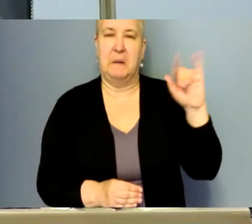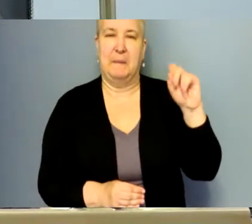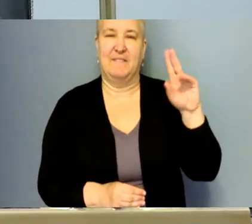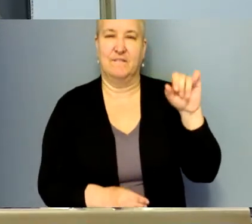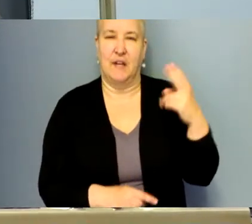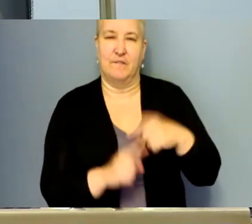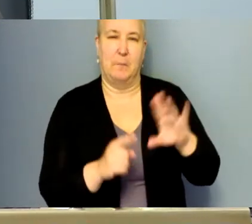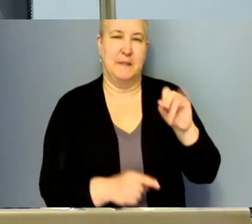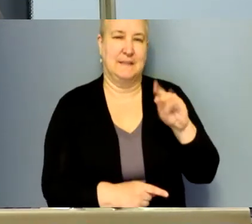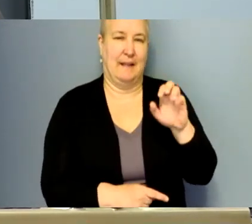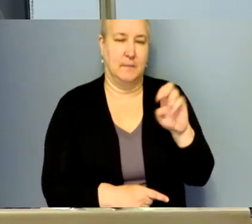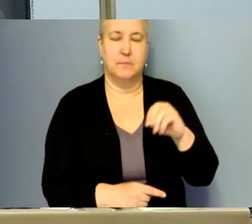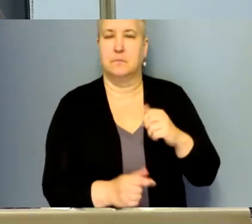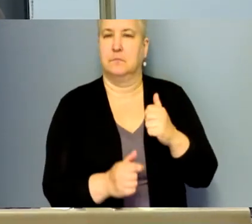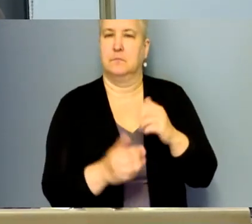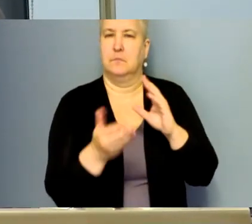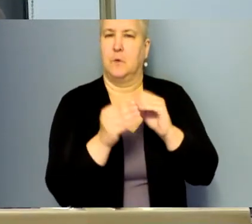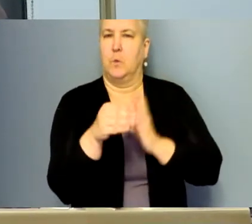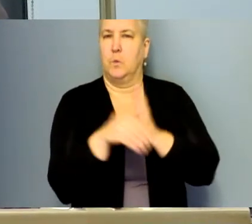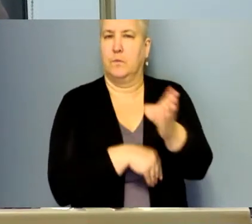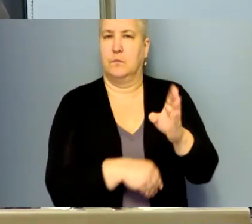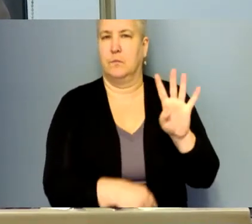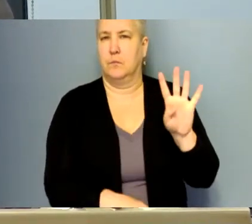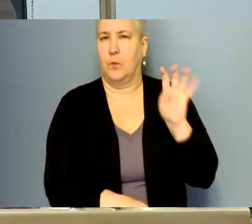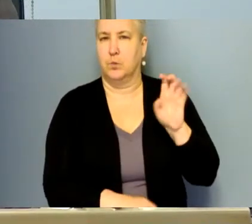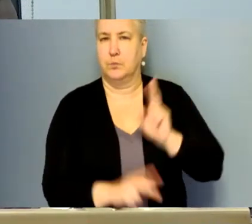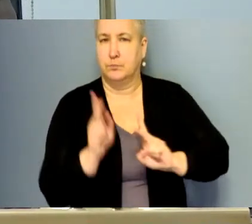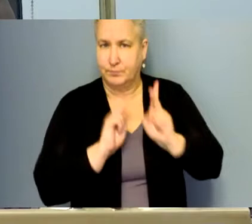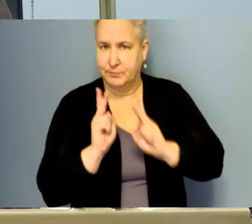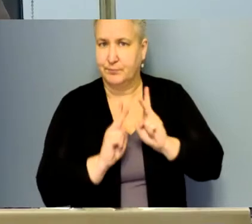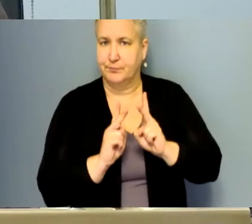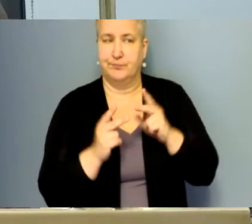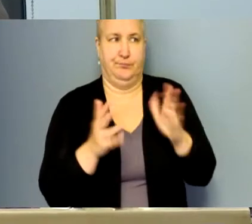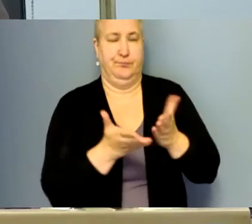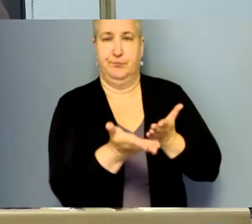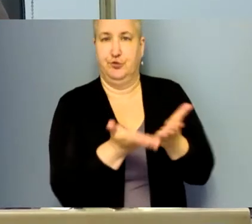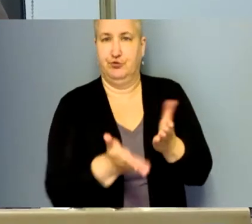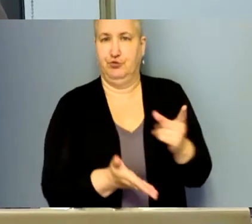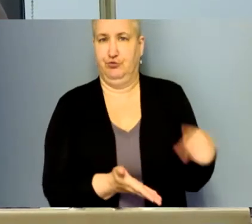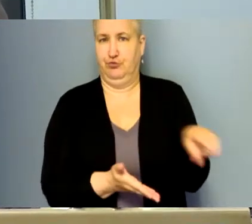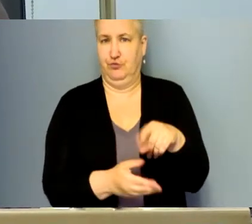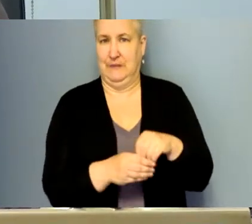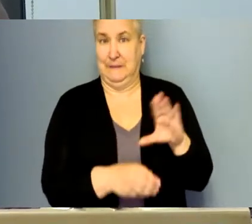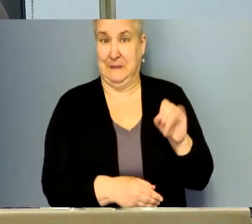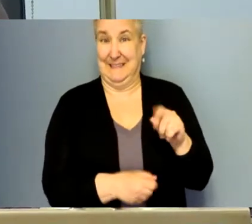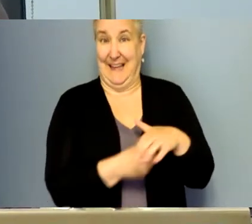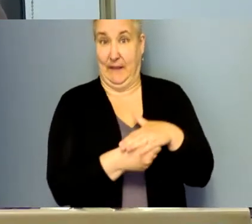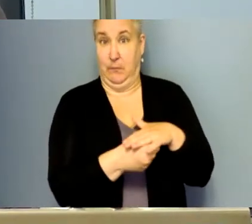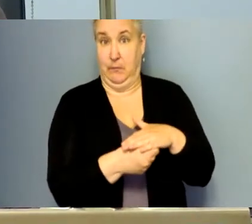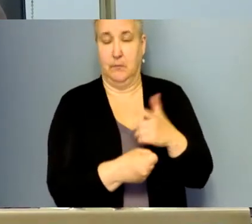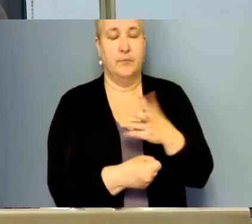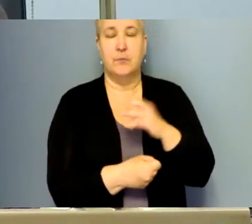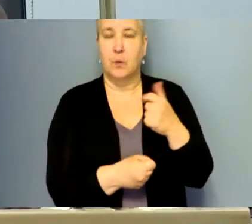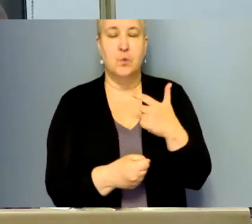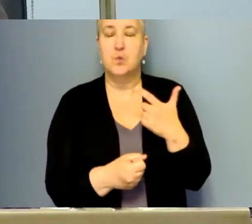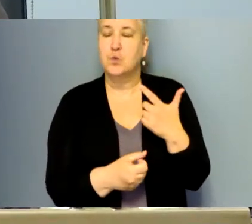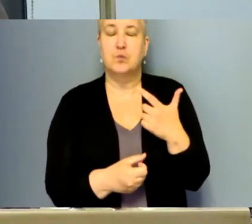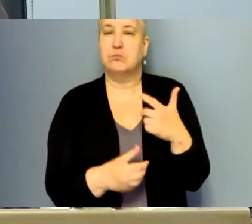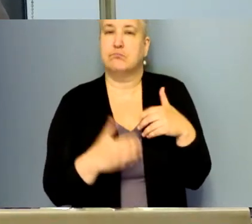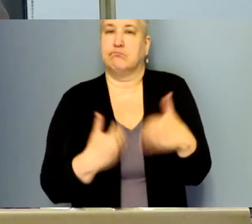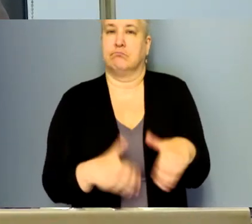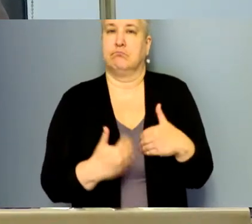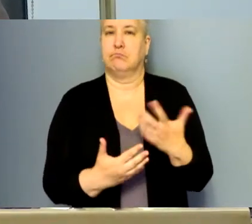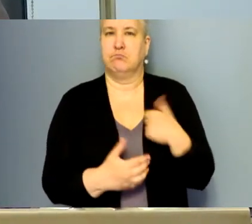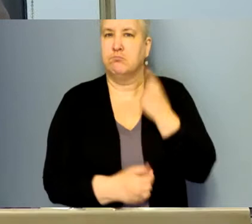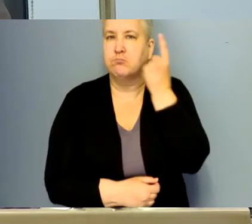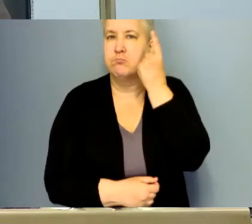over 400 people who have been served in Bensalem, and I just can't help